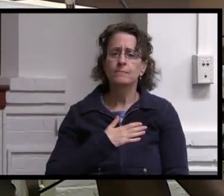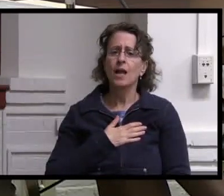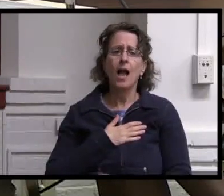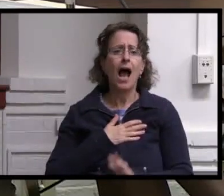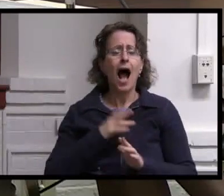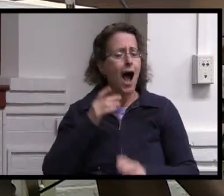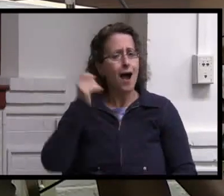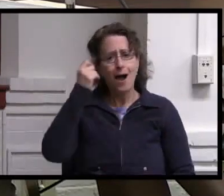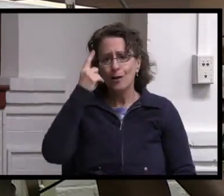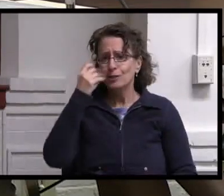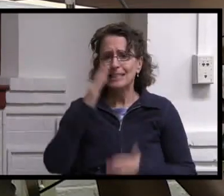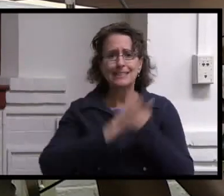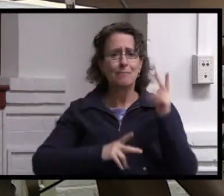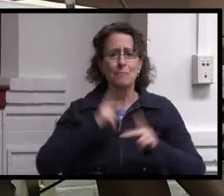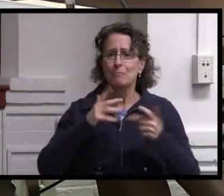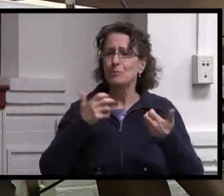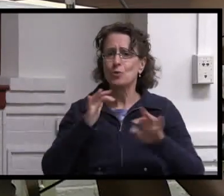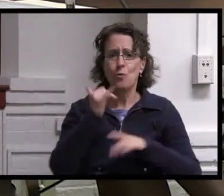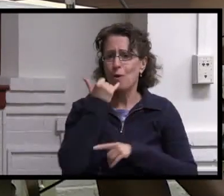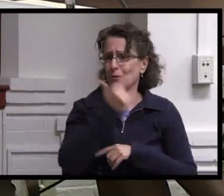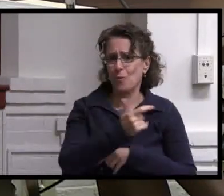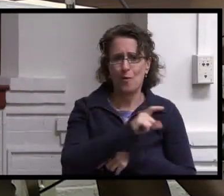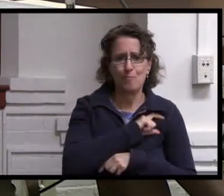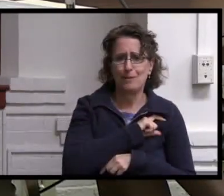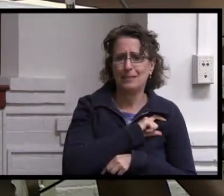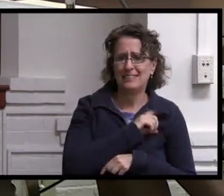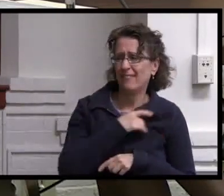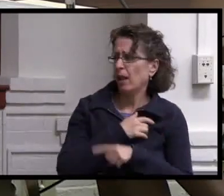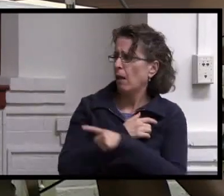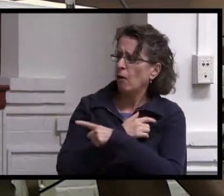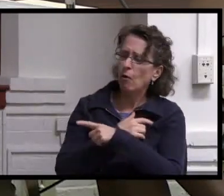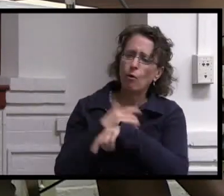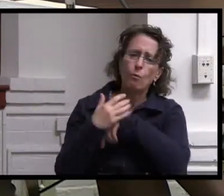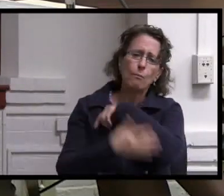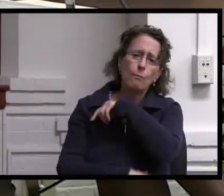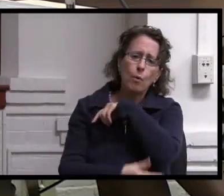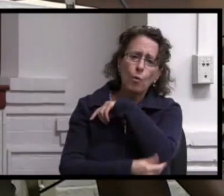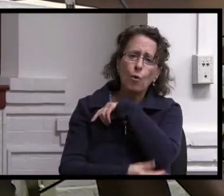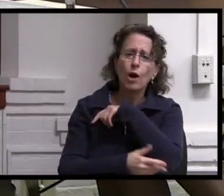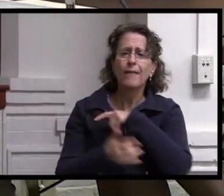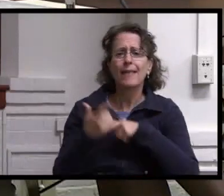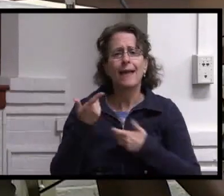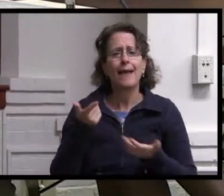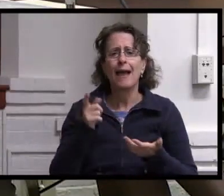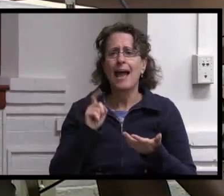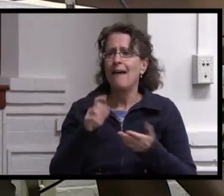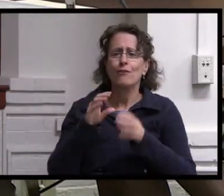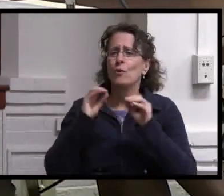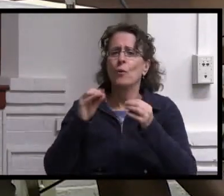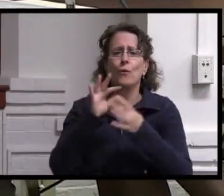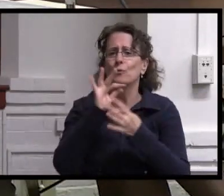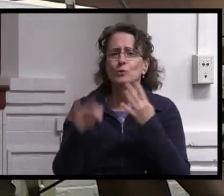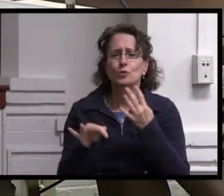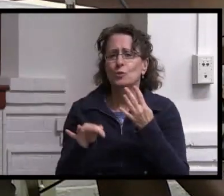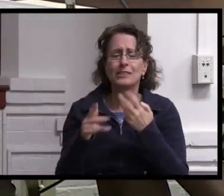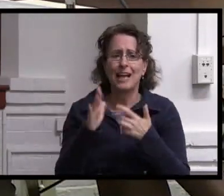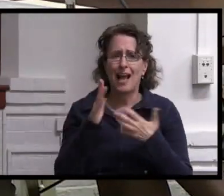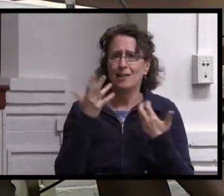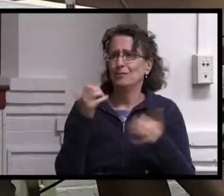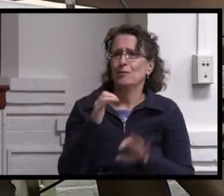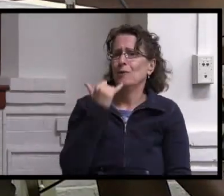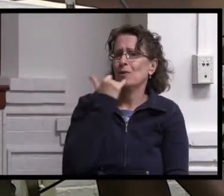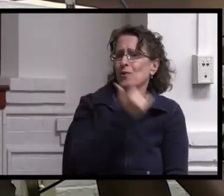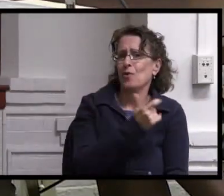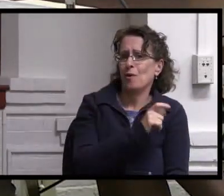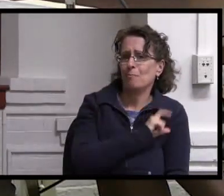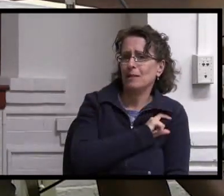police department on an individual who is in need or they perceive as desperate, because they don't want to seem unsympathetic. So